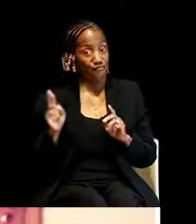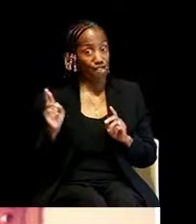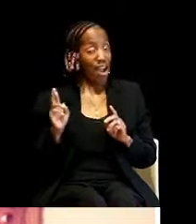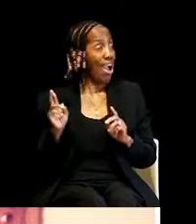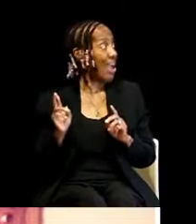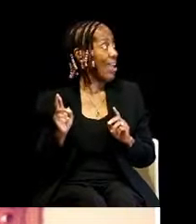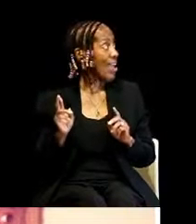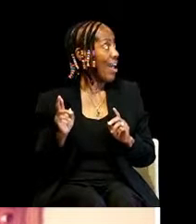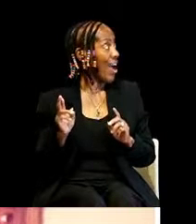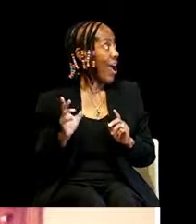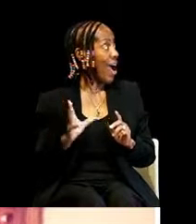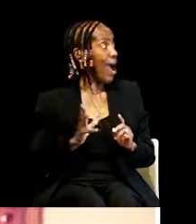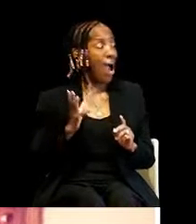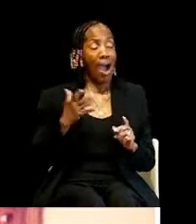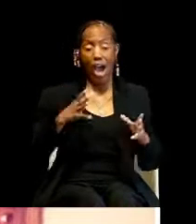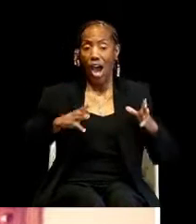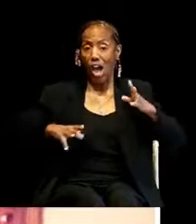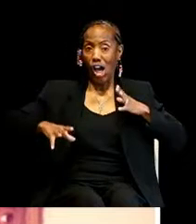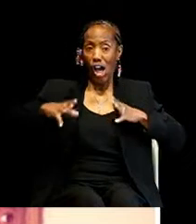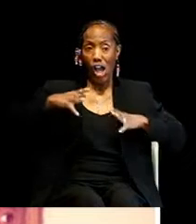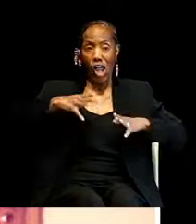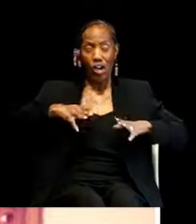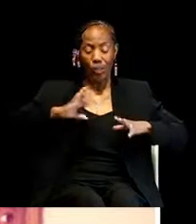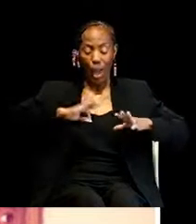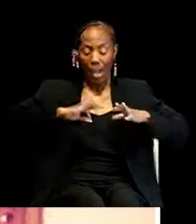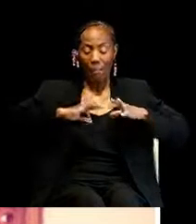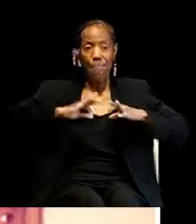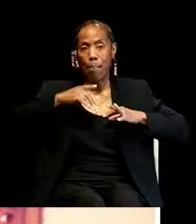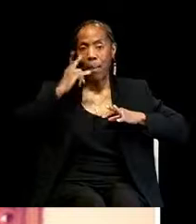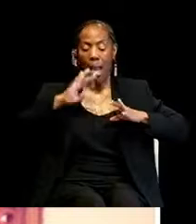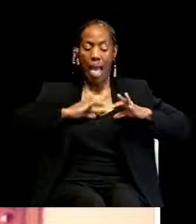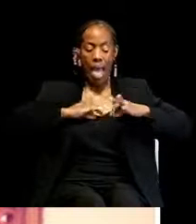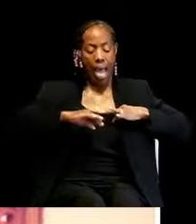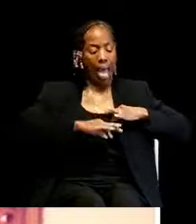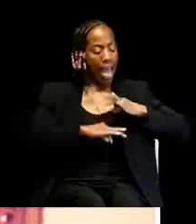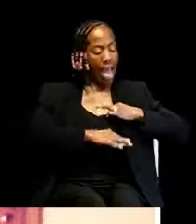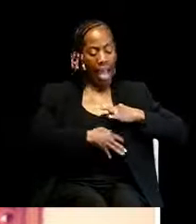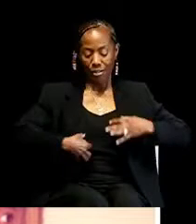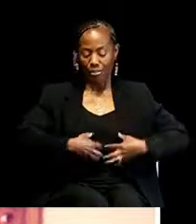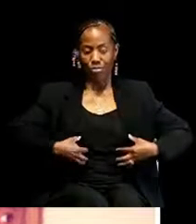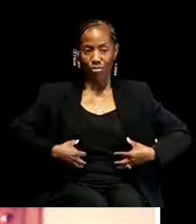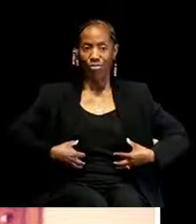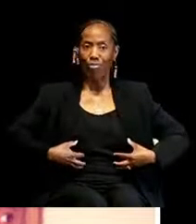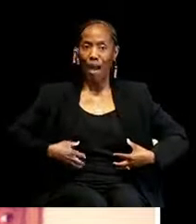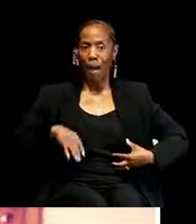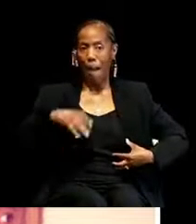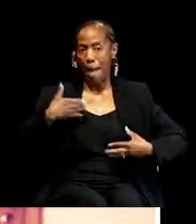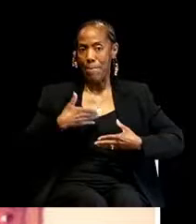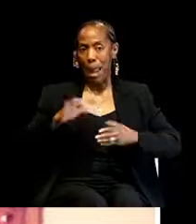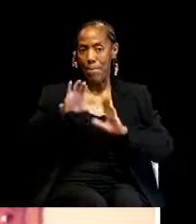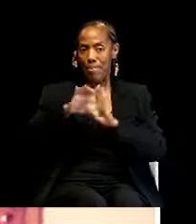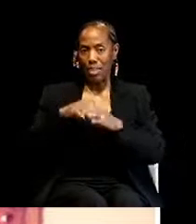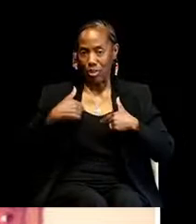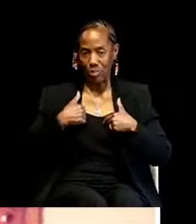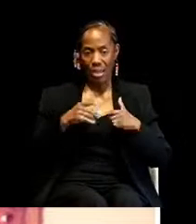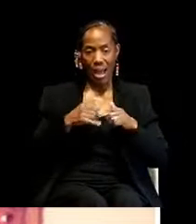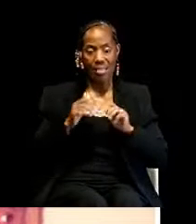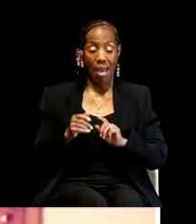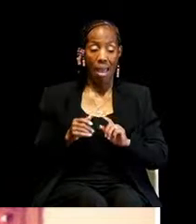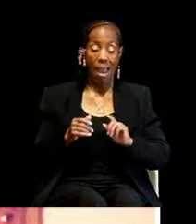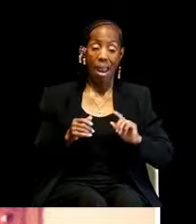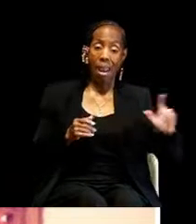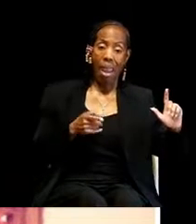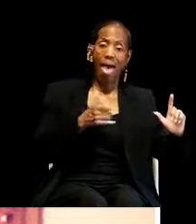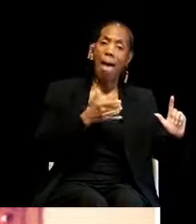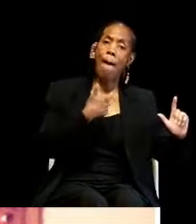pink outfit with black polka dots and stripes. And then to what is my left is